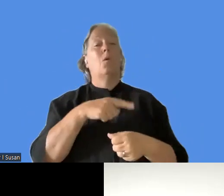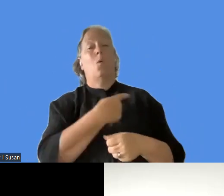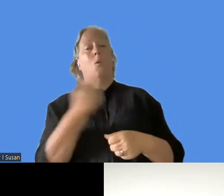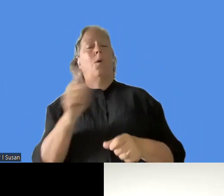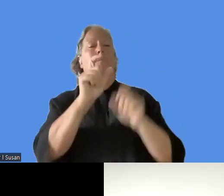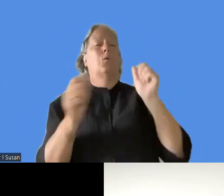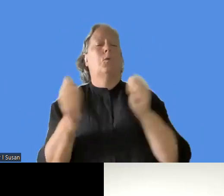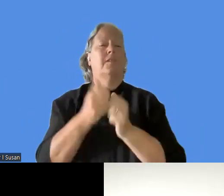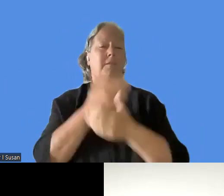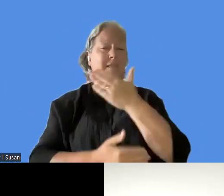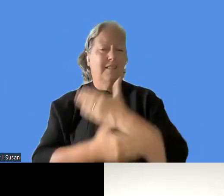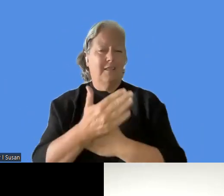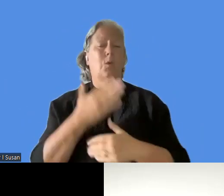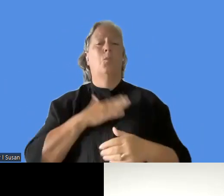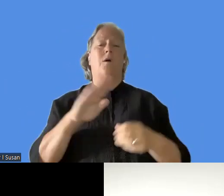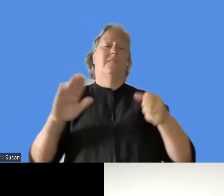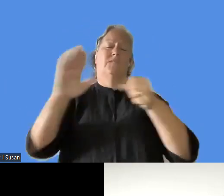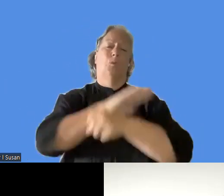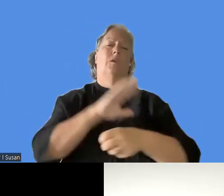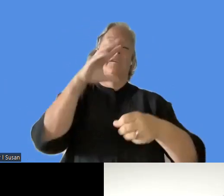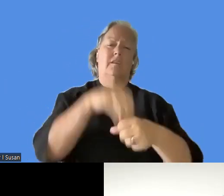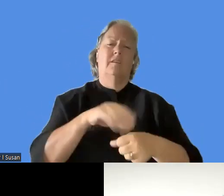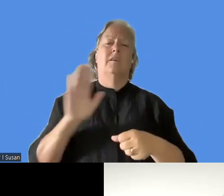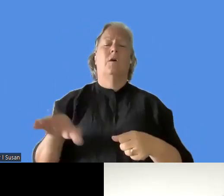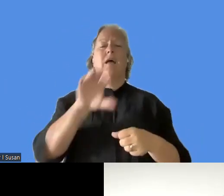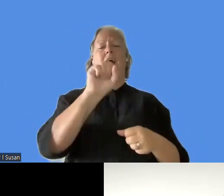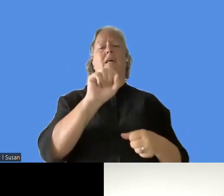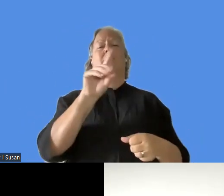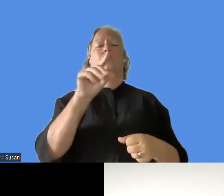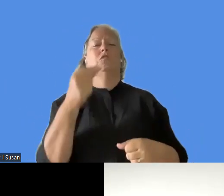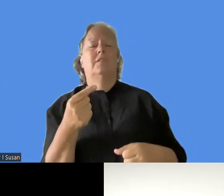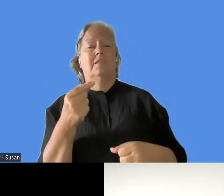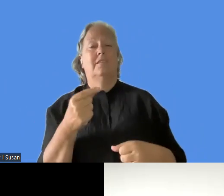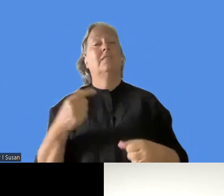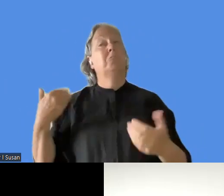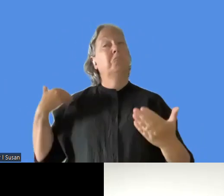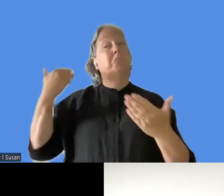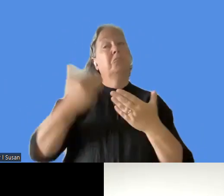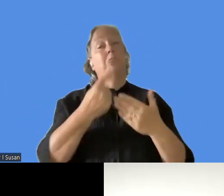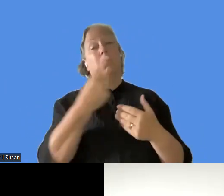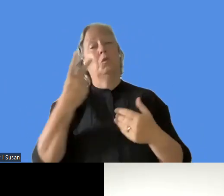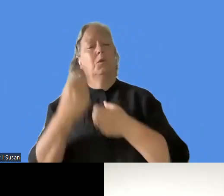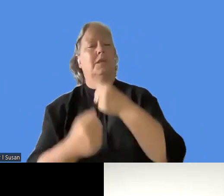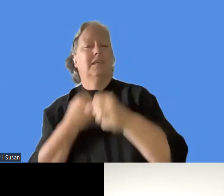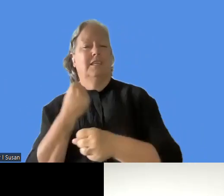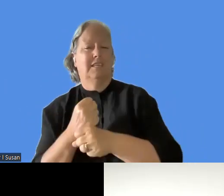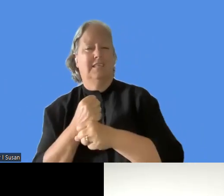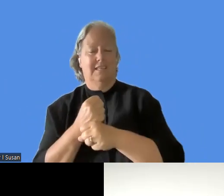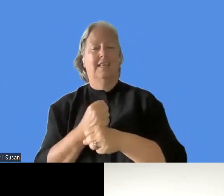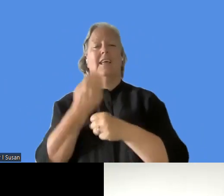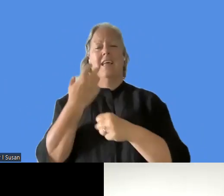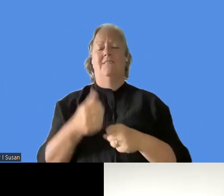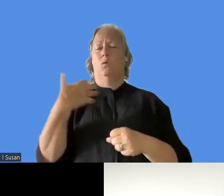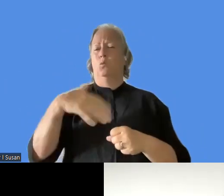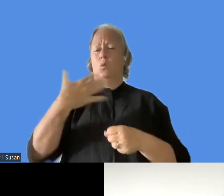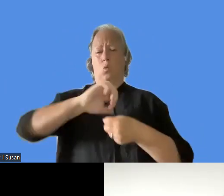and ensure their full inclusion in the sustainable development goals. In the past few years, adverse impact of COVID-19 pandemic